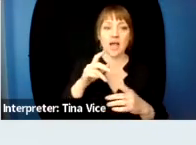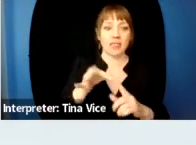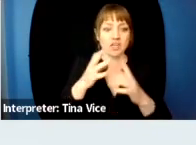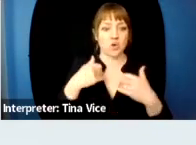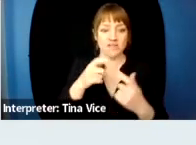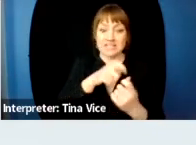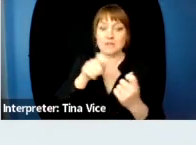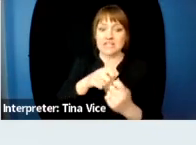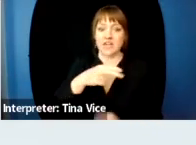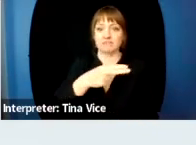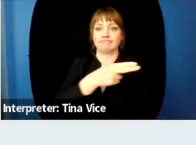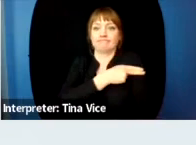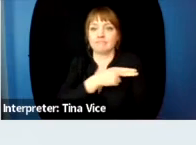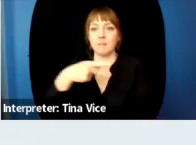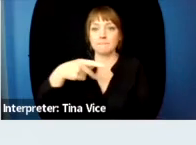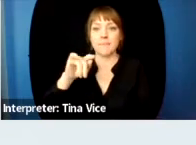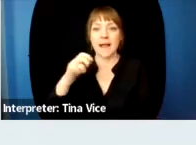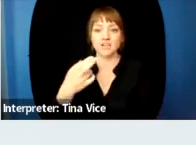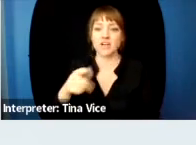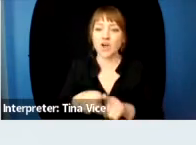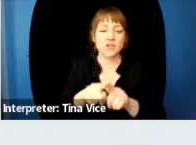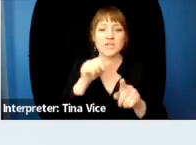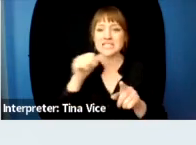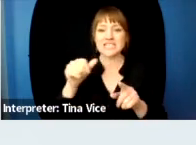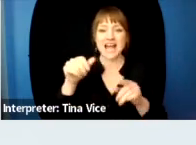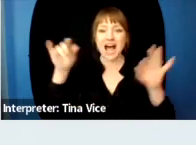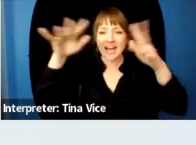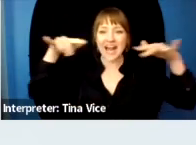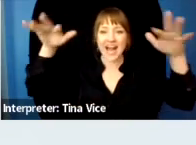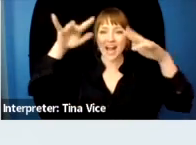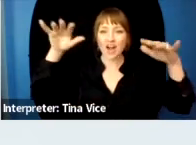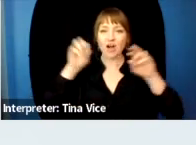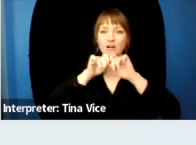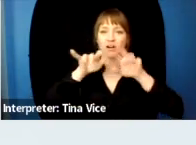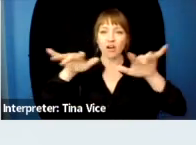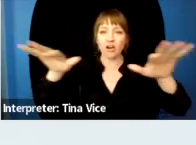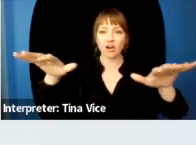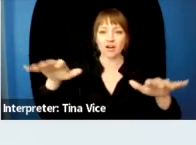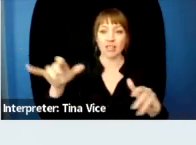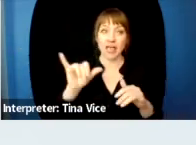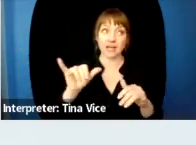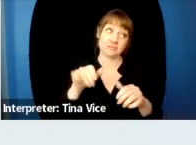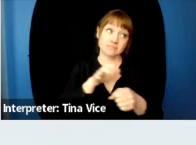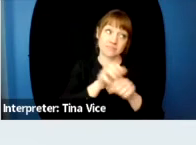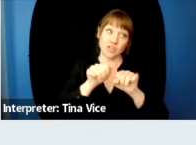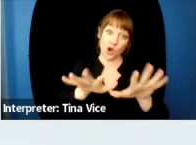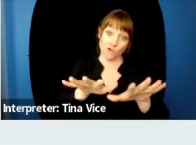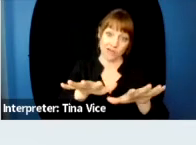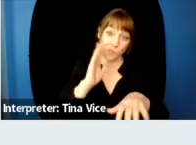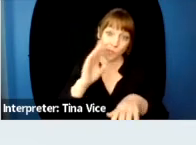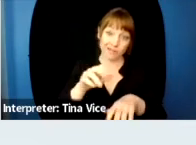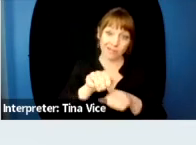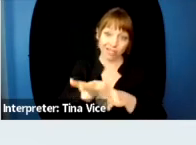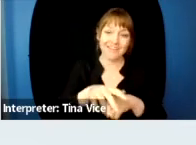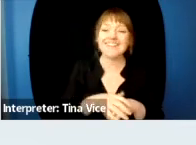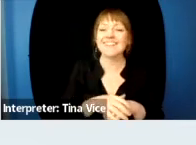patch. It also doesn't aerosolize, which means it doesn't become part of the air like COVID. And so that's